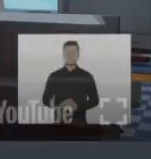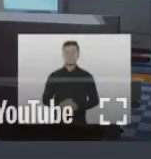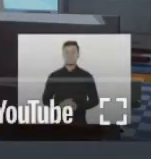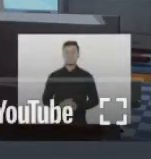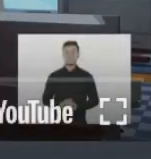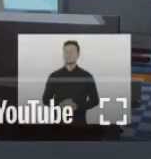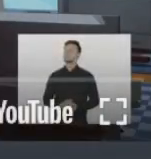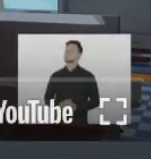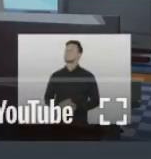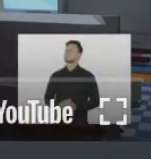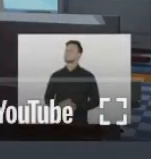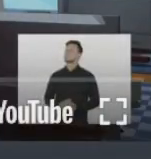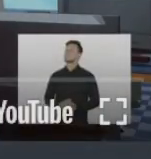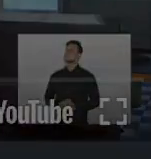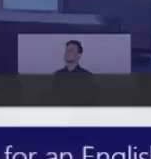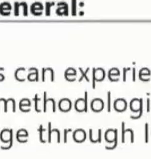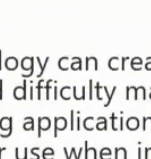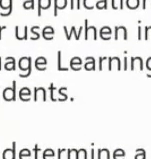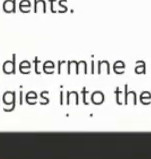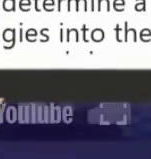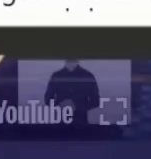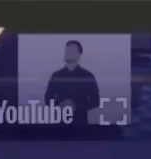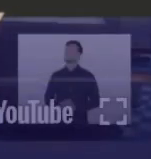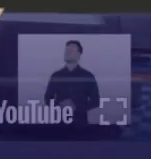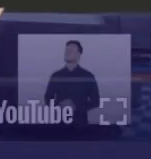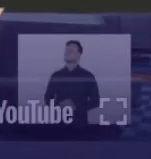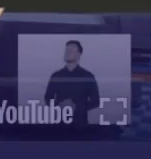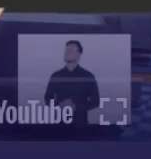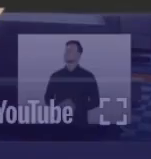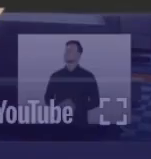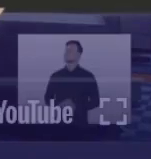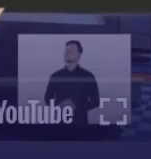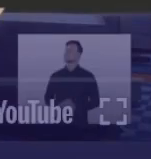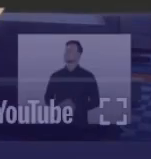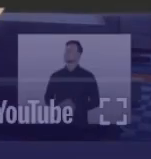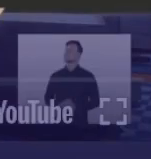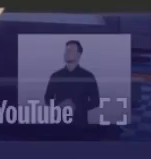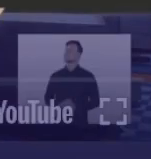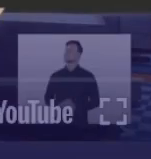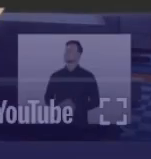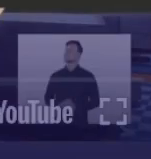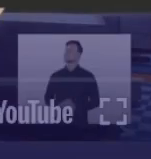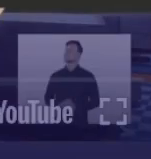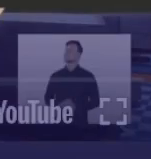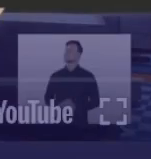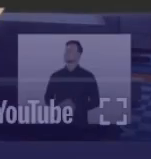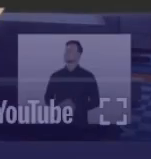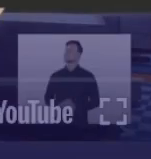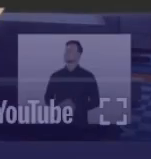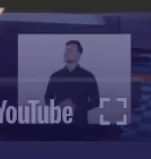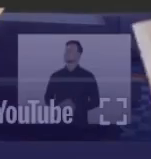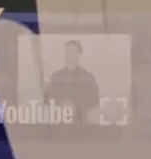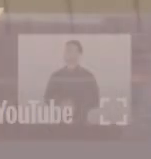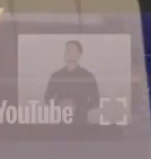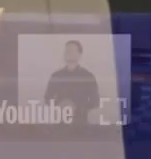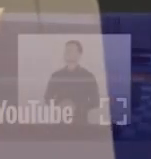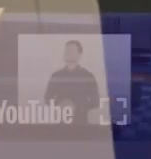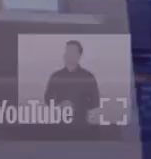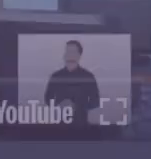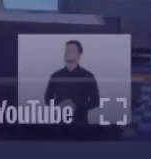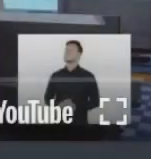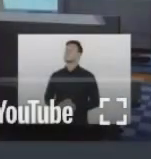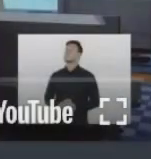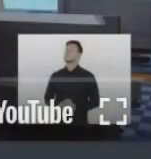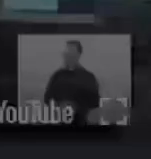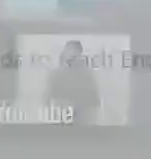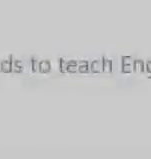Next, open the Metadata section. Here, you can read the general course description, and in simulation details, you'll